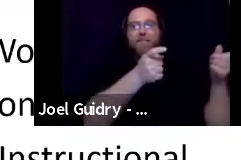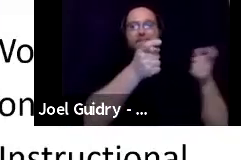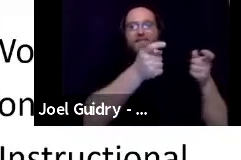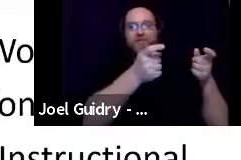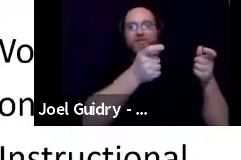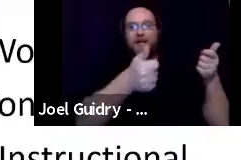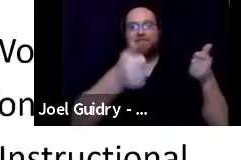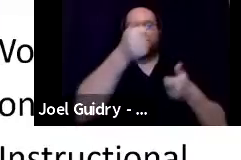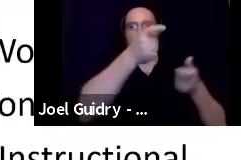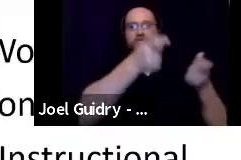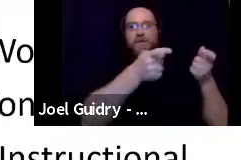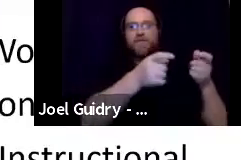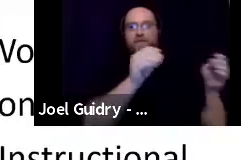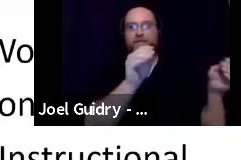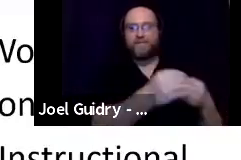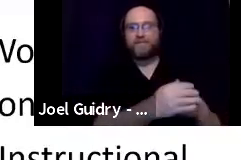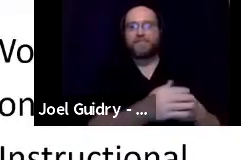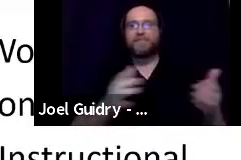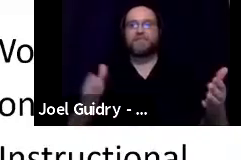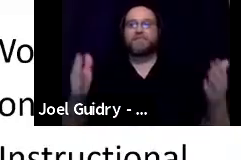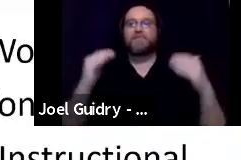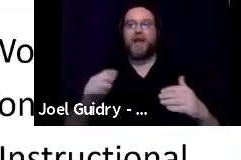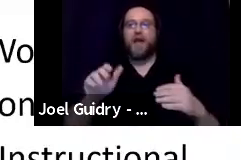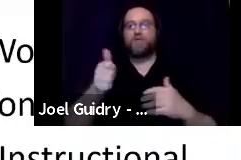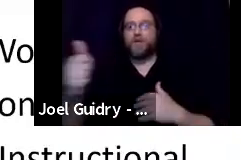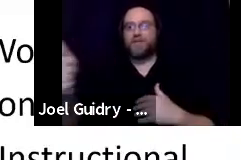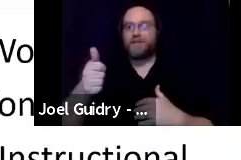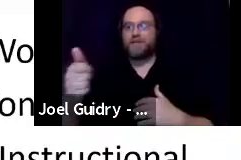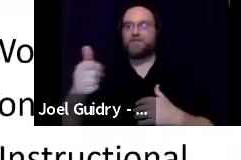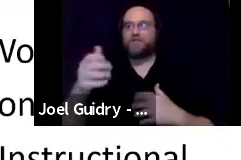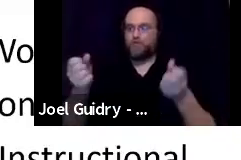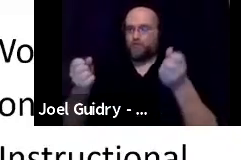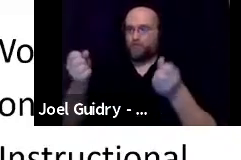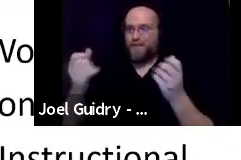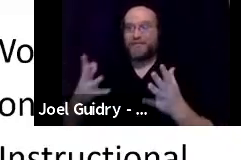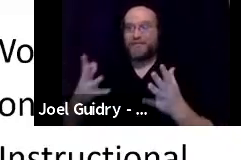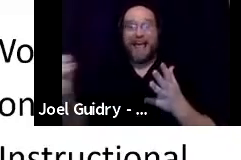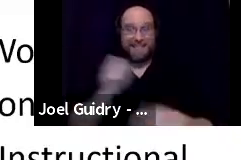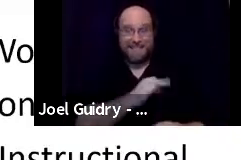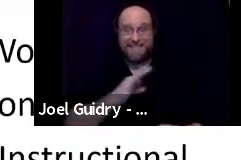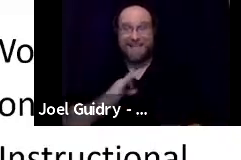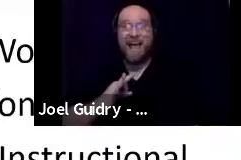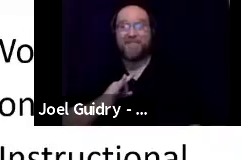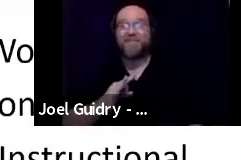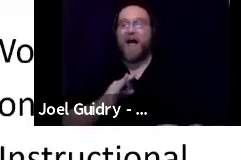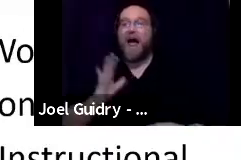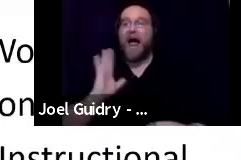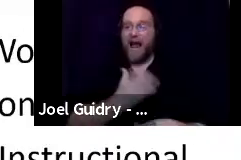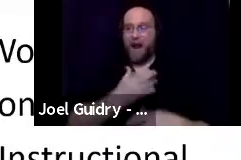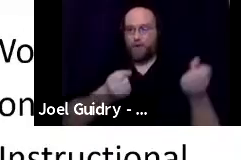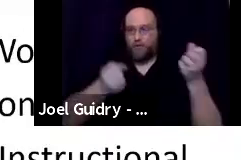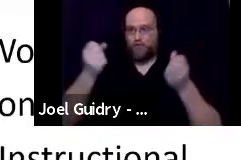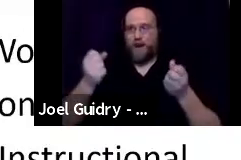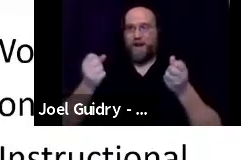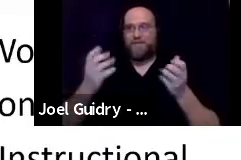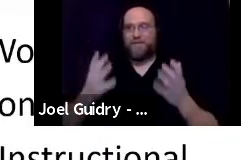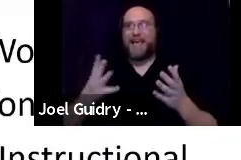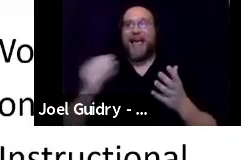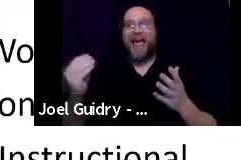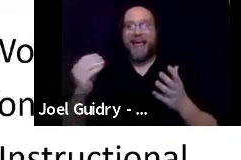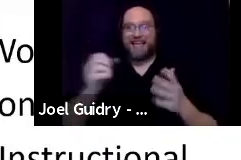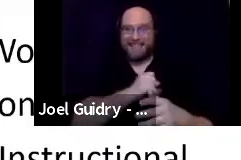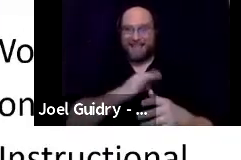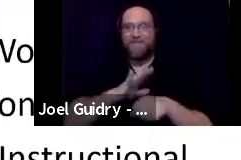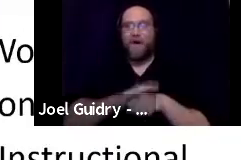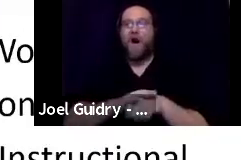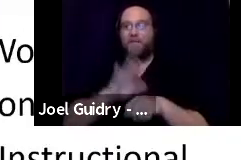Transportation, drivers and staff. Our drivers do, and our staff on buses do have to be masked, as do the